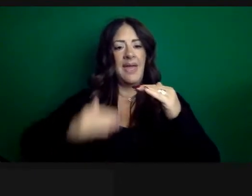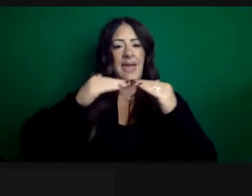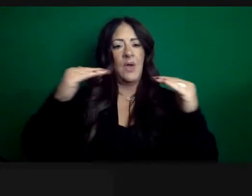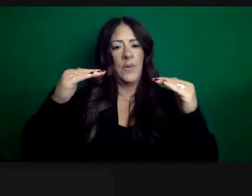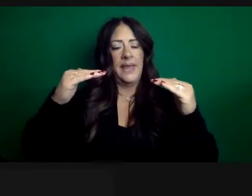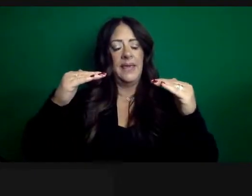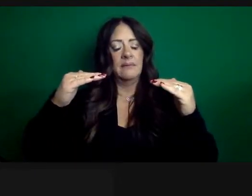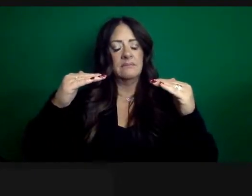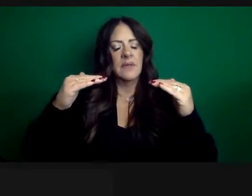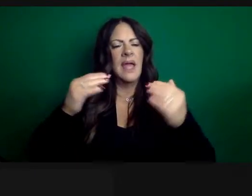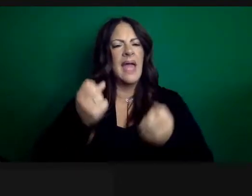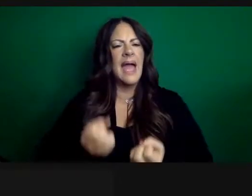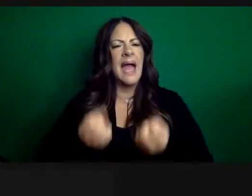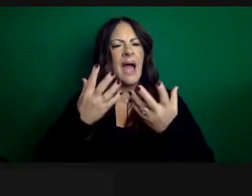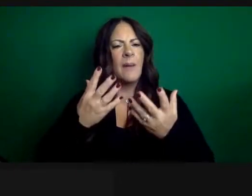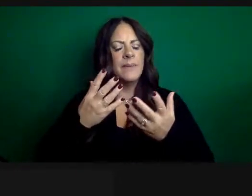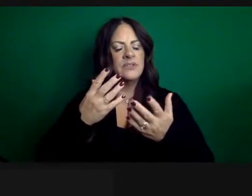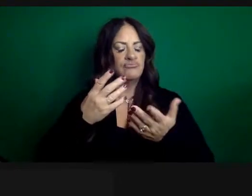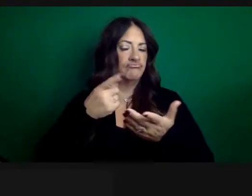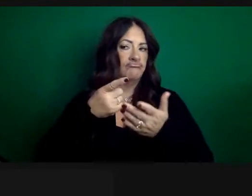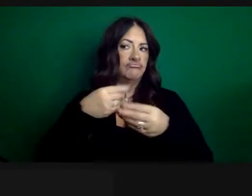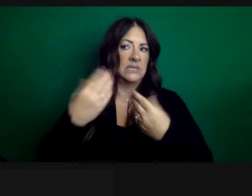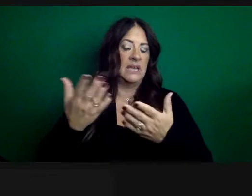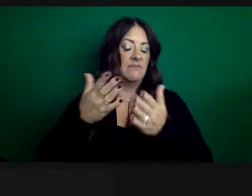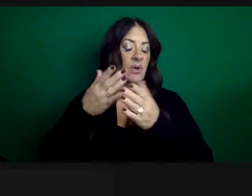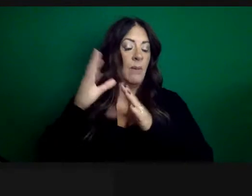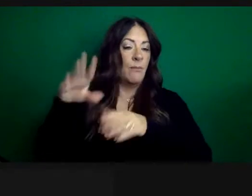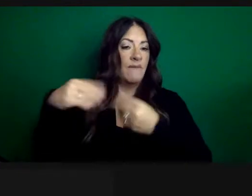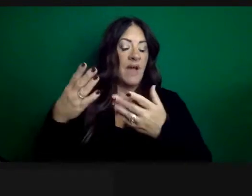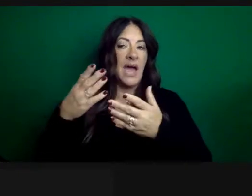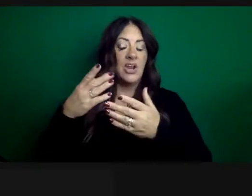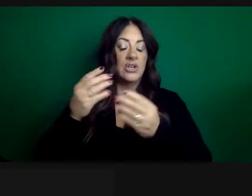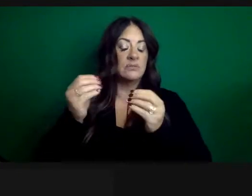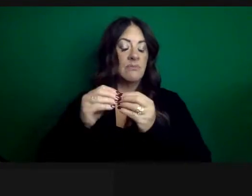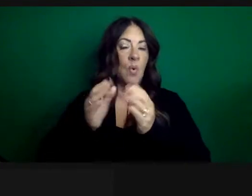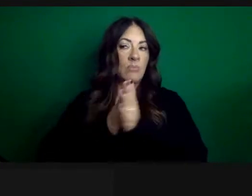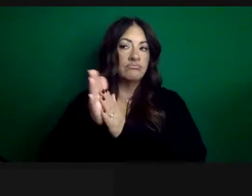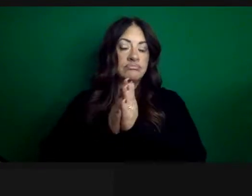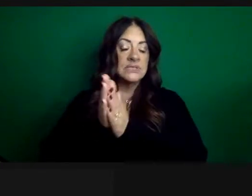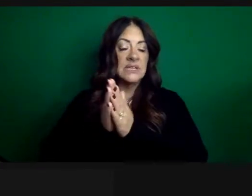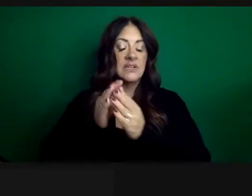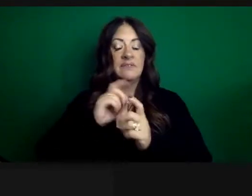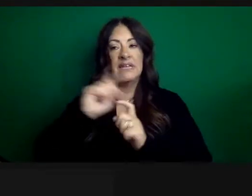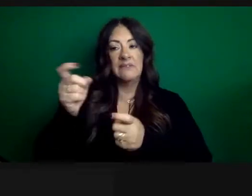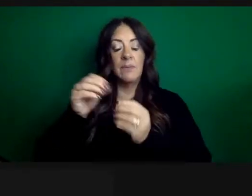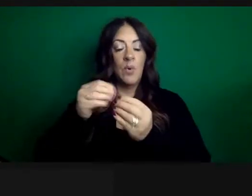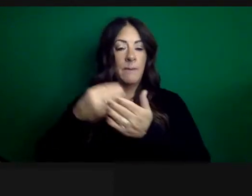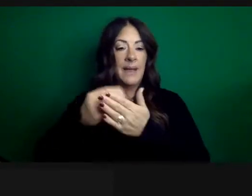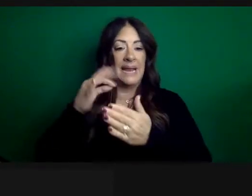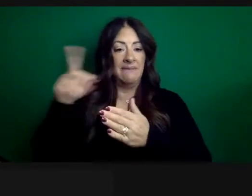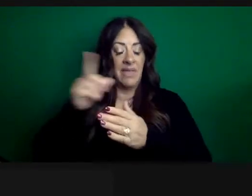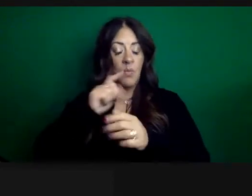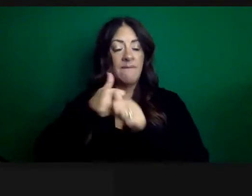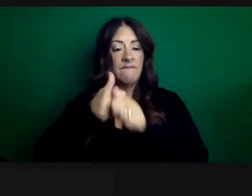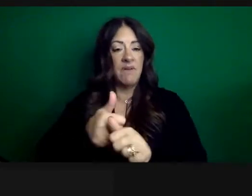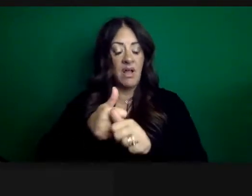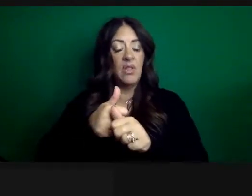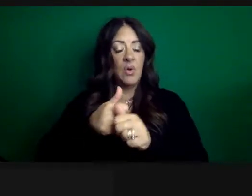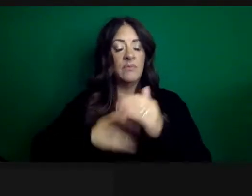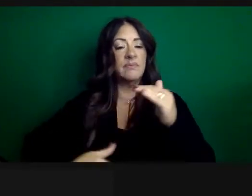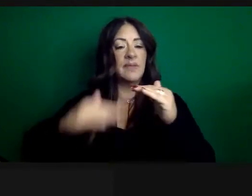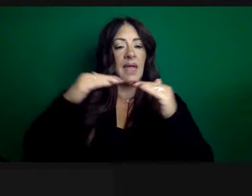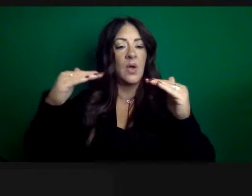what amount of payment you'll be offering providers and what specific metrics you'll be using? Thank you. Yeah, thanks.